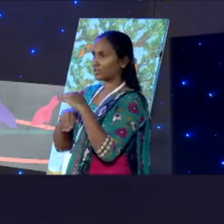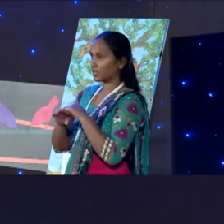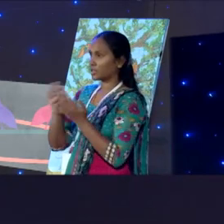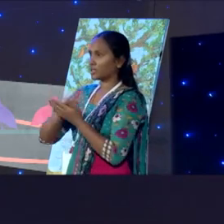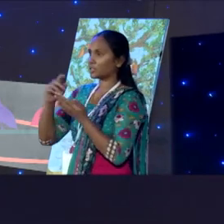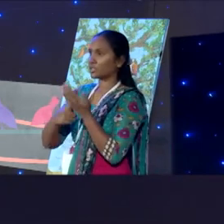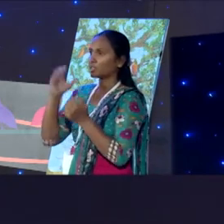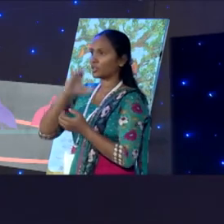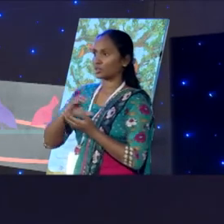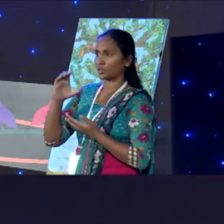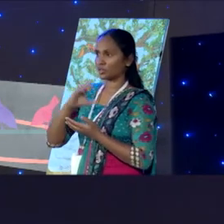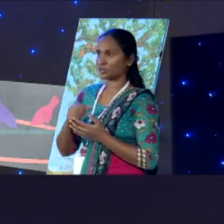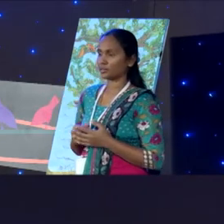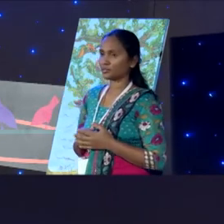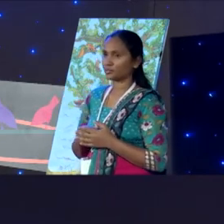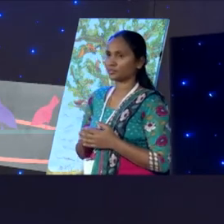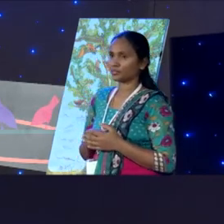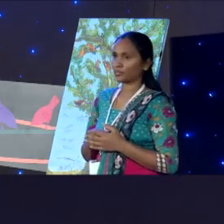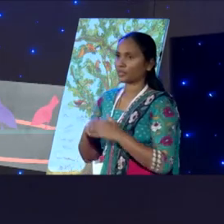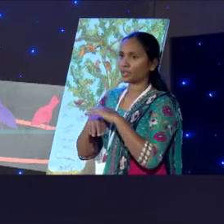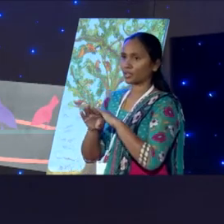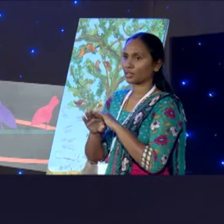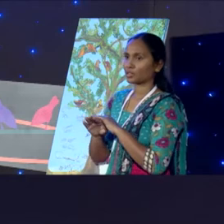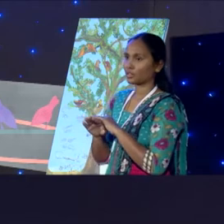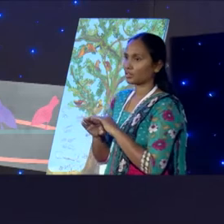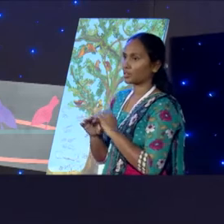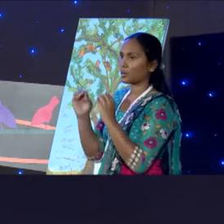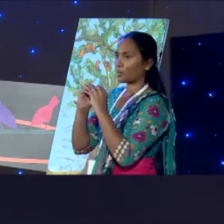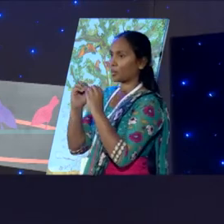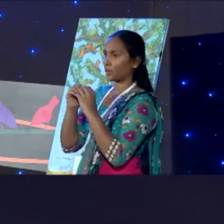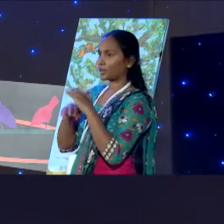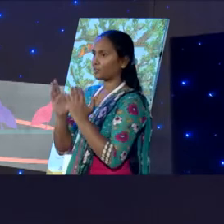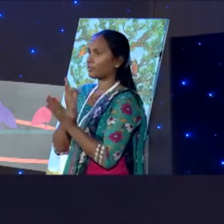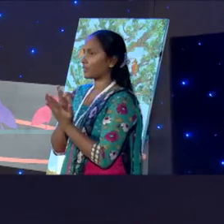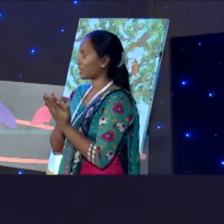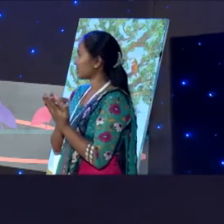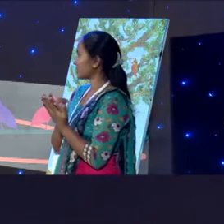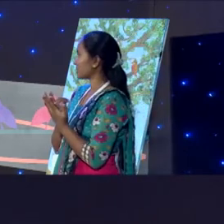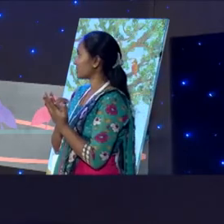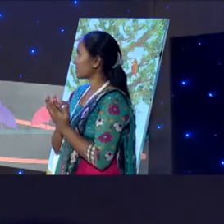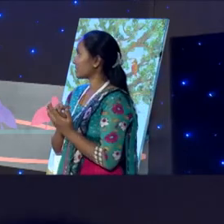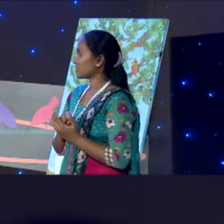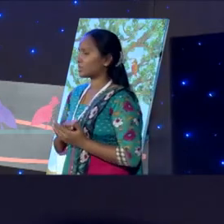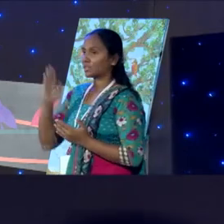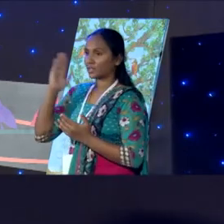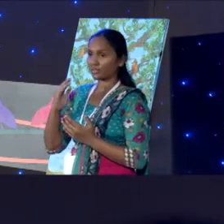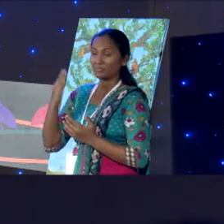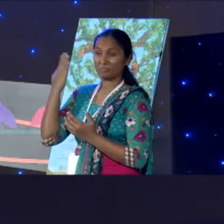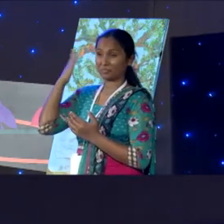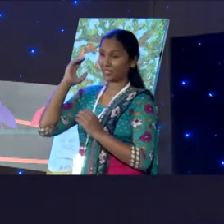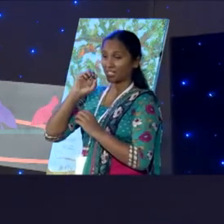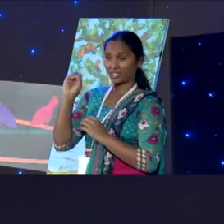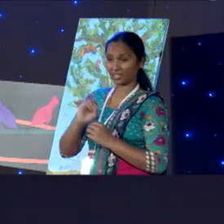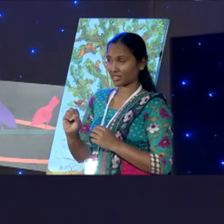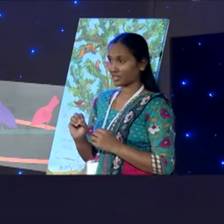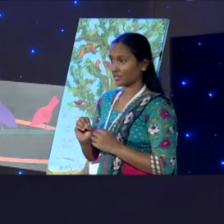one of the premium institutes in Bombay teaching finance. I've majored in finance. Never ever brought,